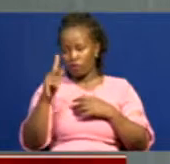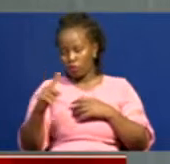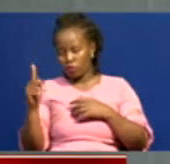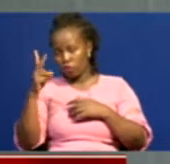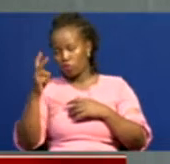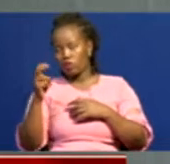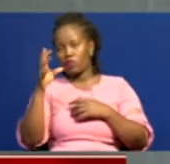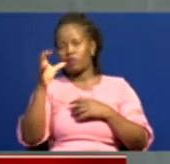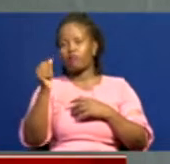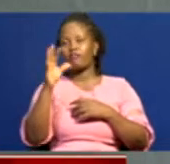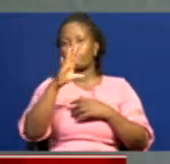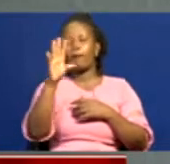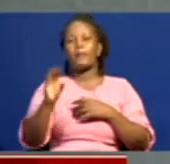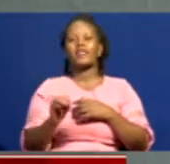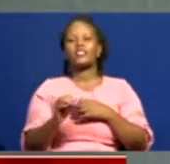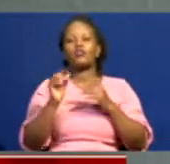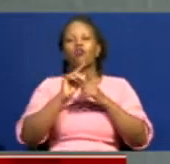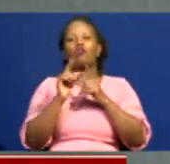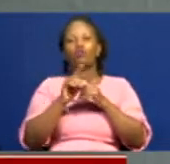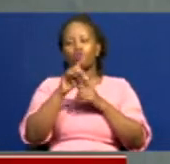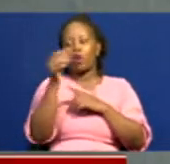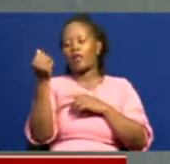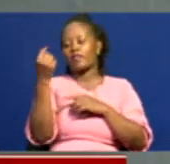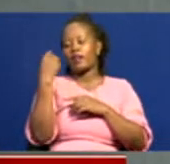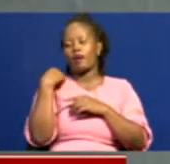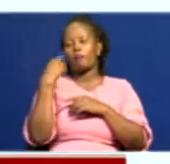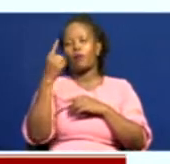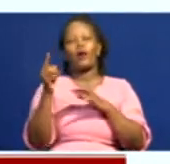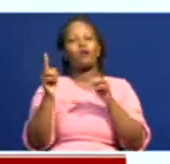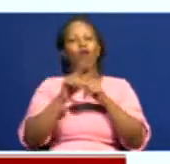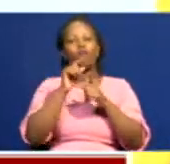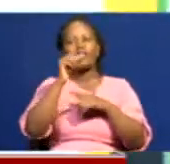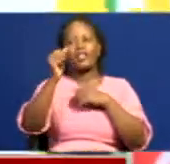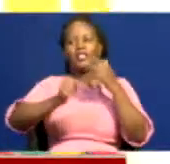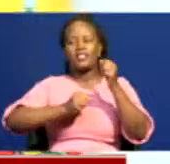budget and supplementary appropriations number one of the same financial year.